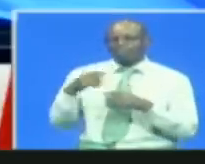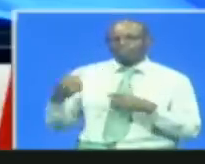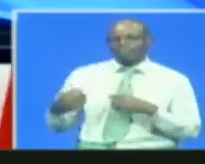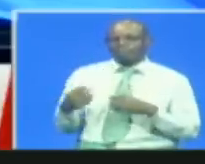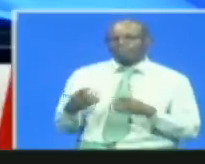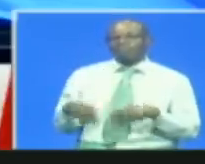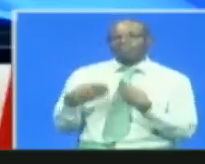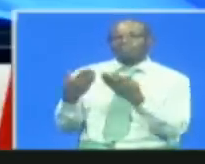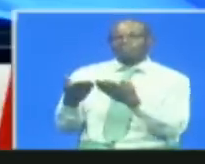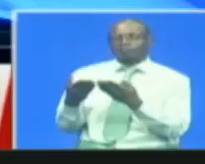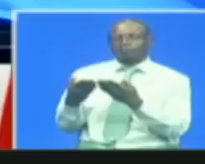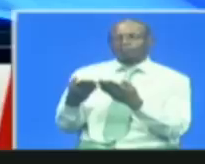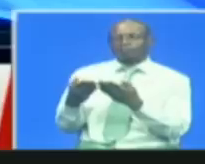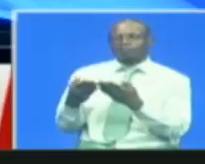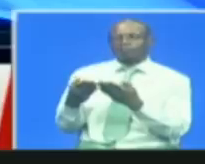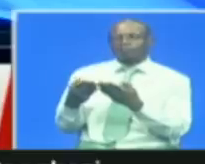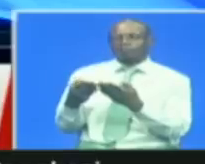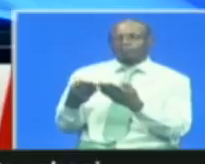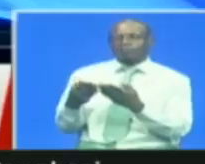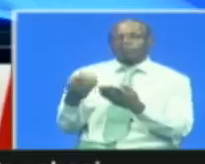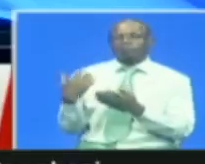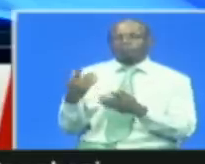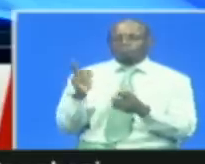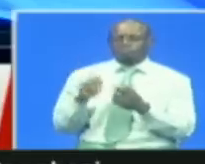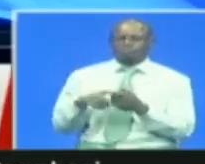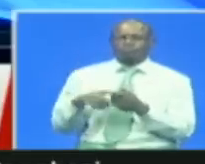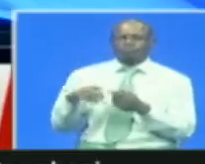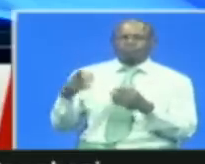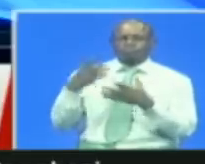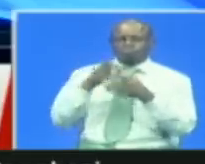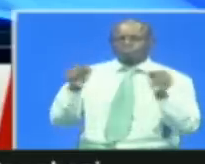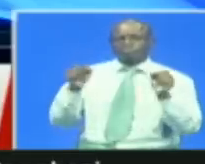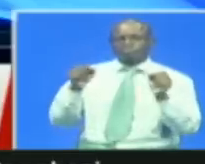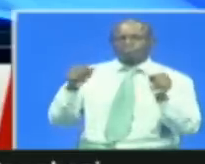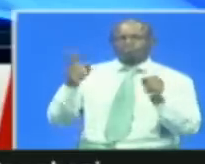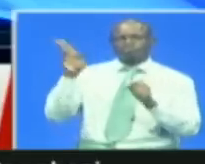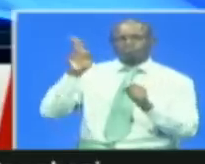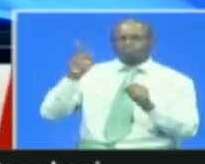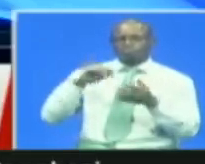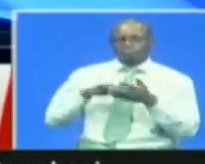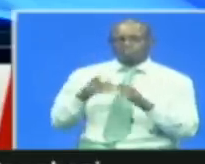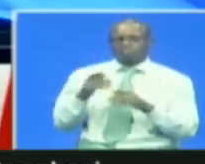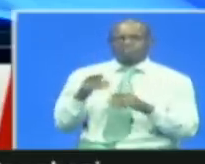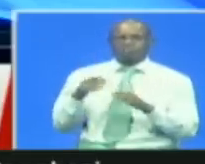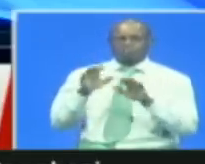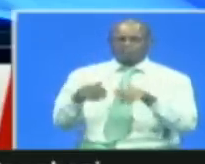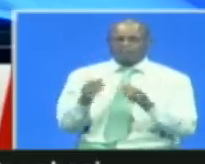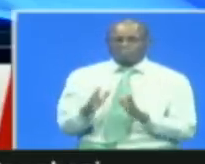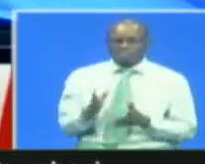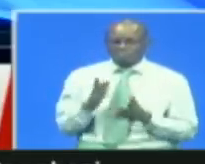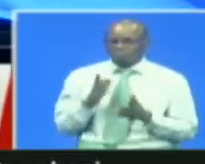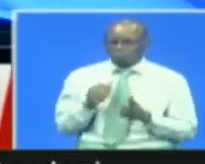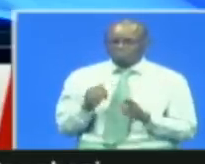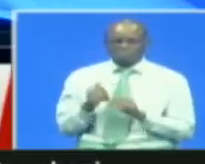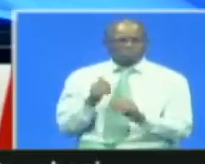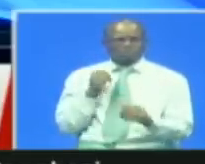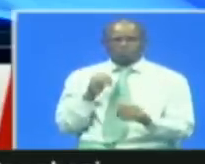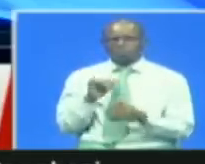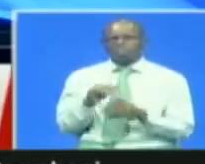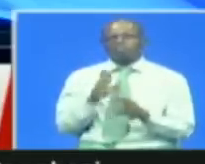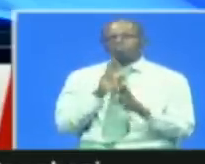Uhuru Kenyatta next week could be rejected by farmers after the sole representative of farmers in the task force, Francis